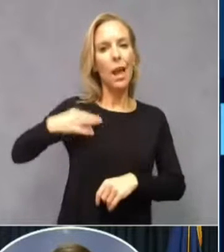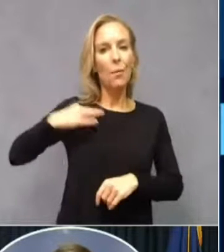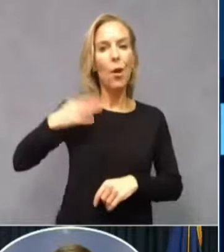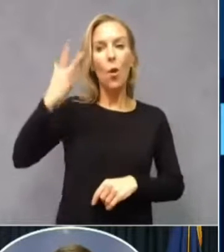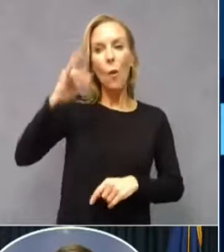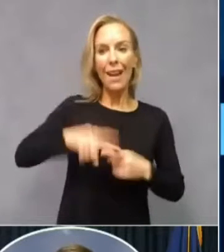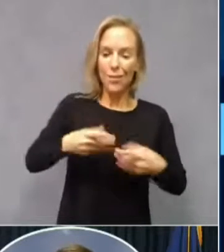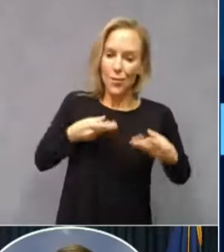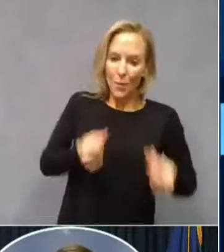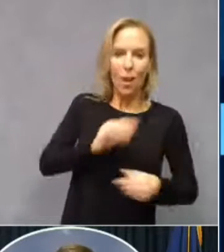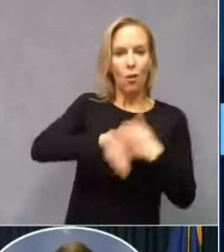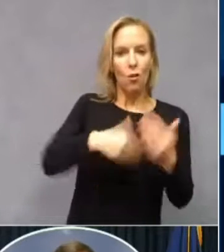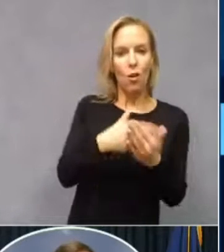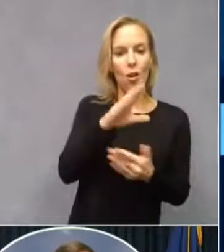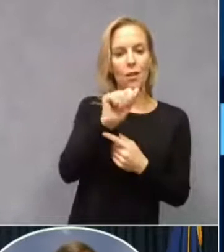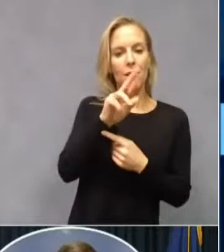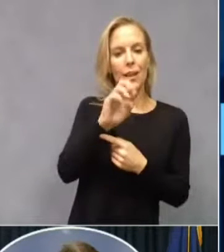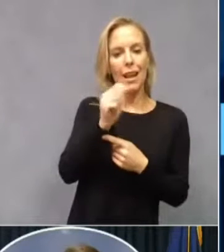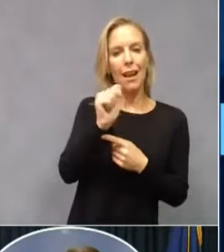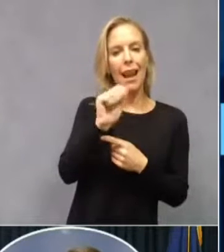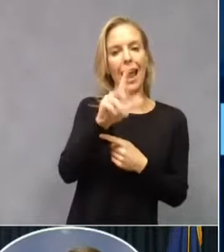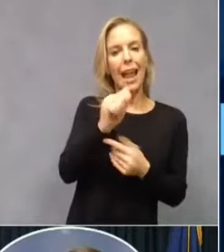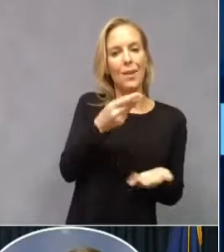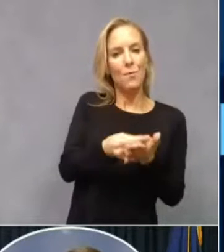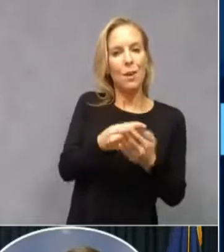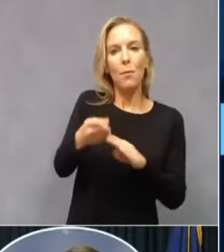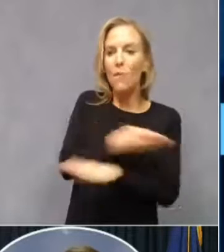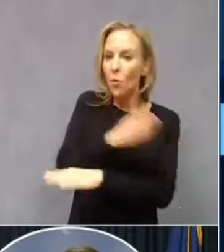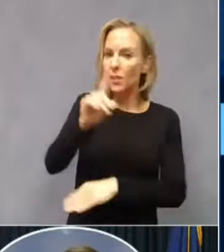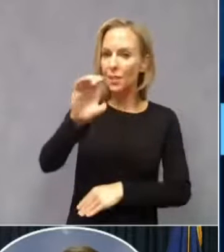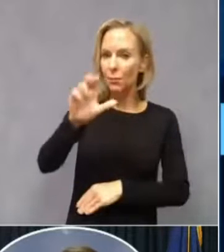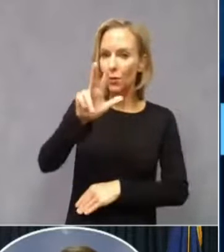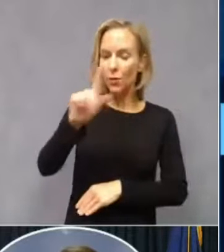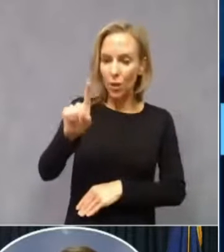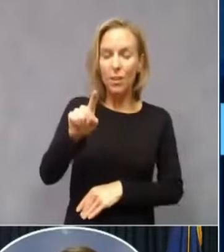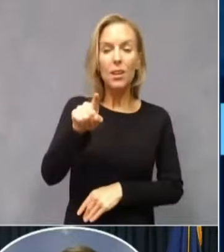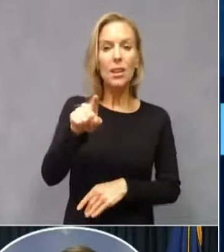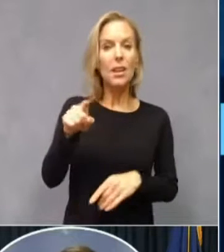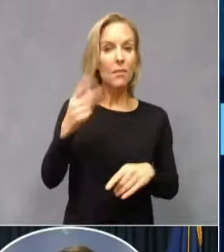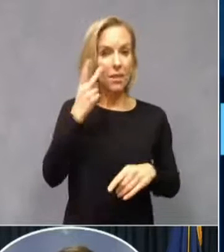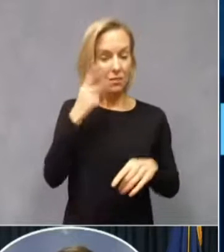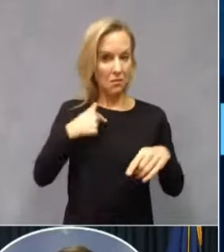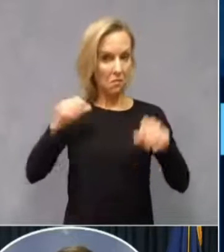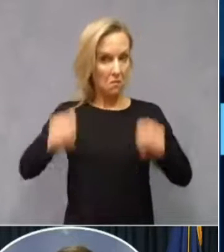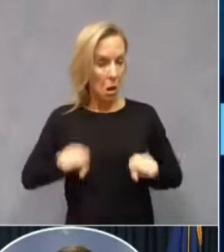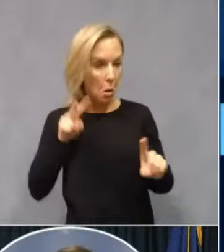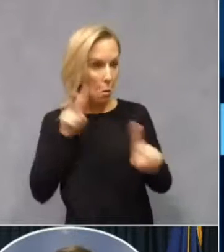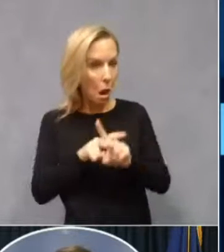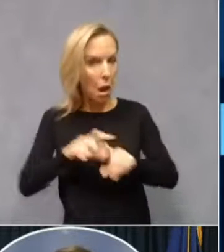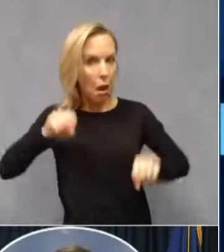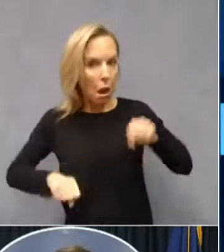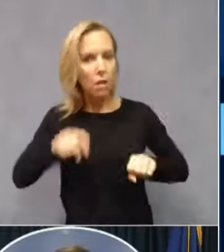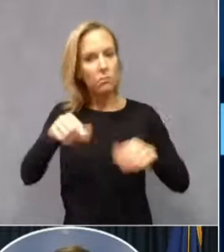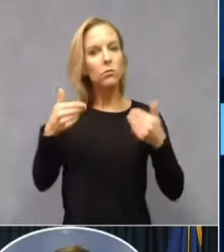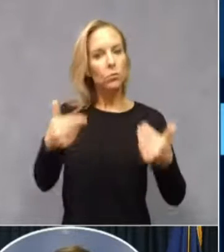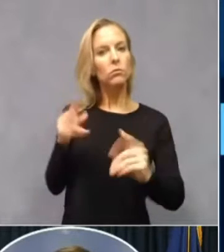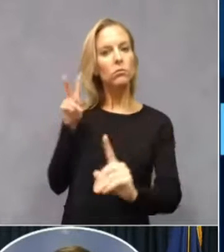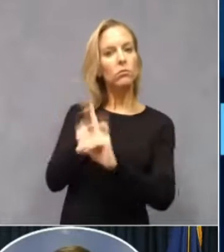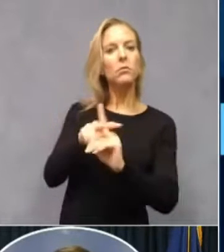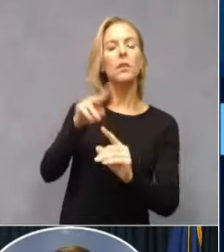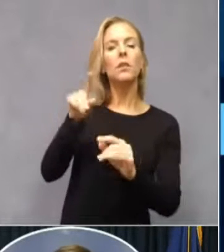now before December 31st. To see if you're eligible or to apply, log on to